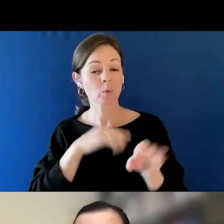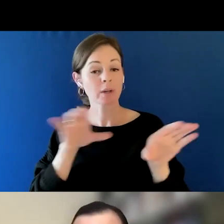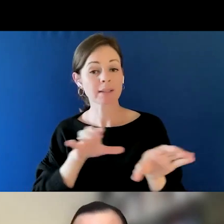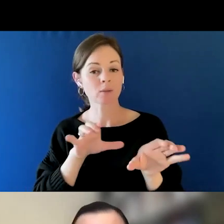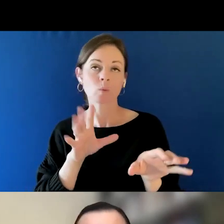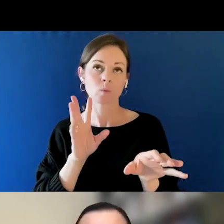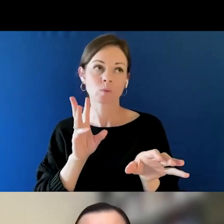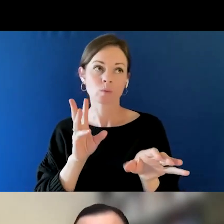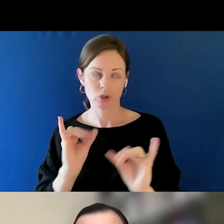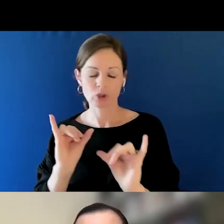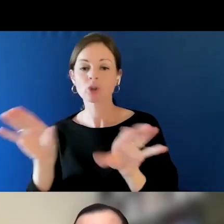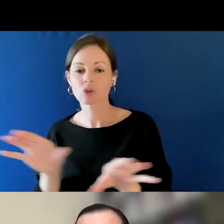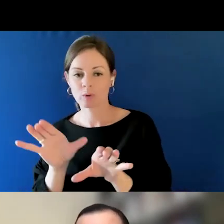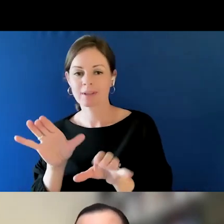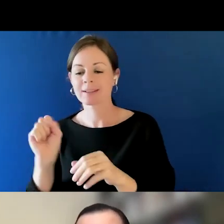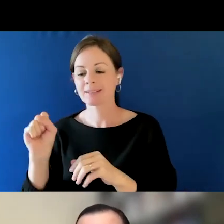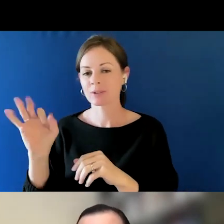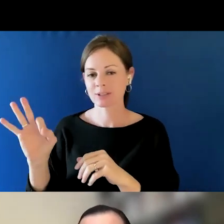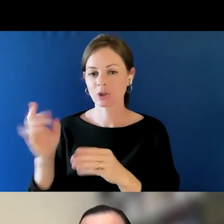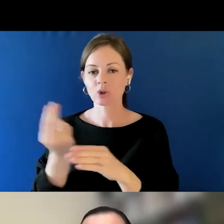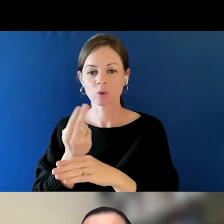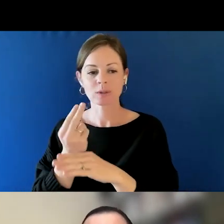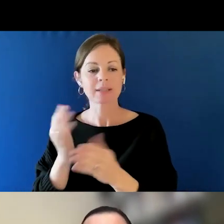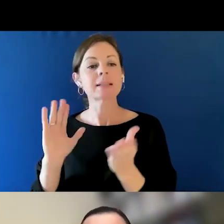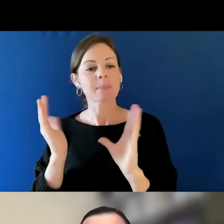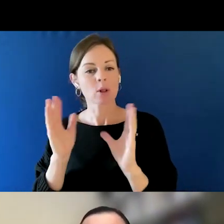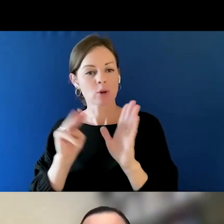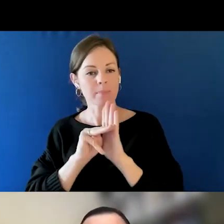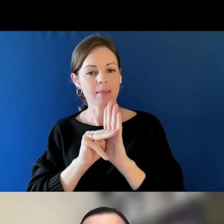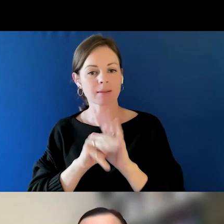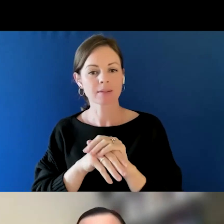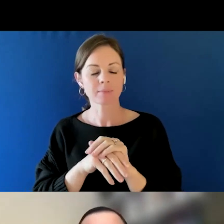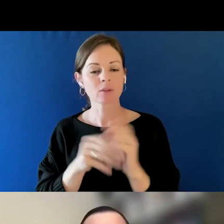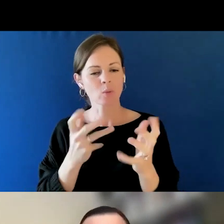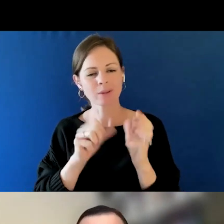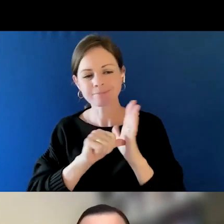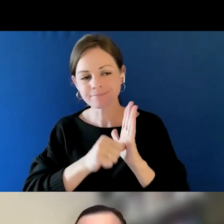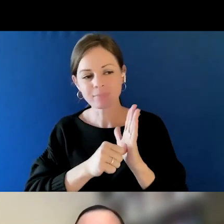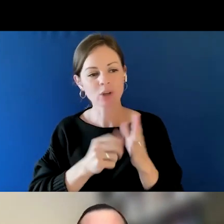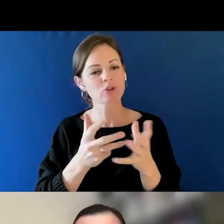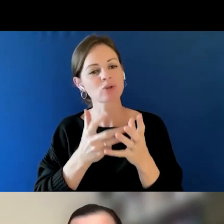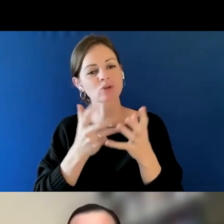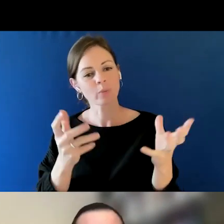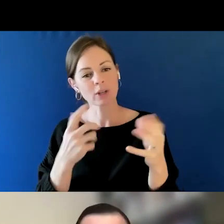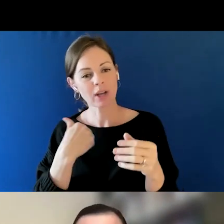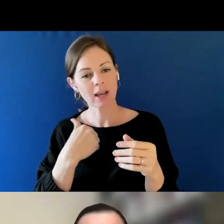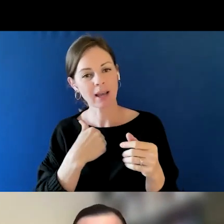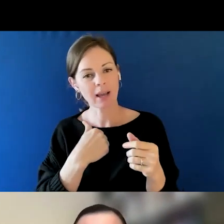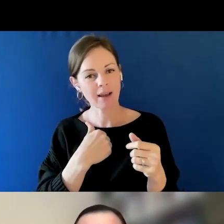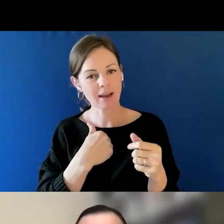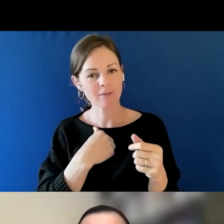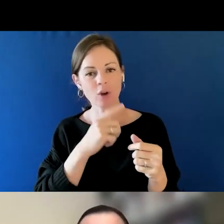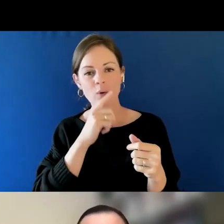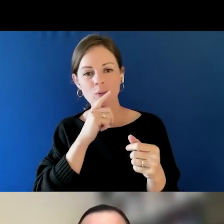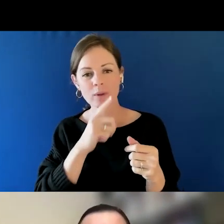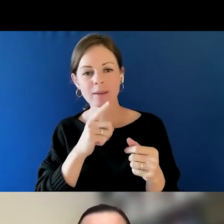are still conducting in San Francisco that uses similar methods. But I just want to emphasize, so much of what I've been sort of ringing the bell